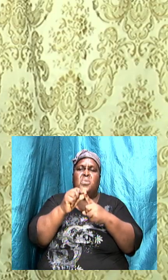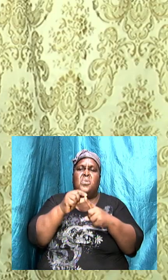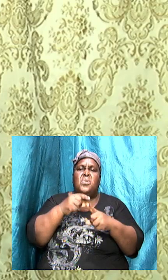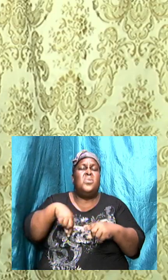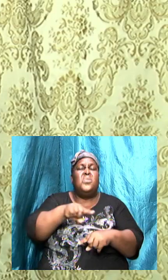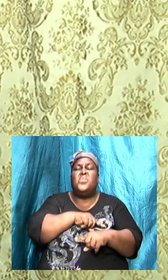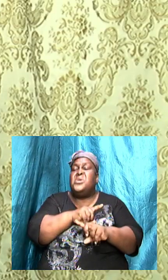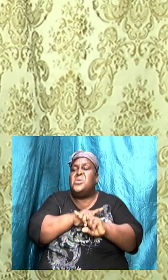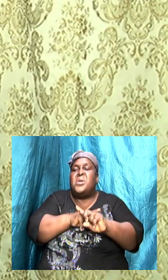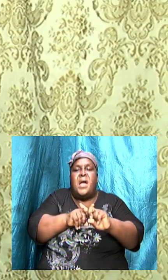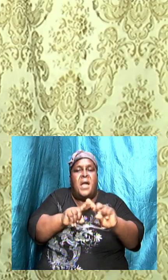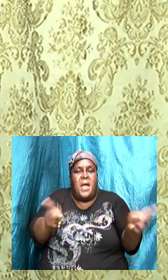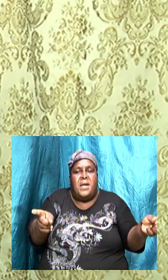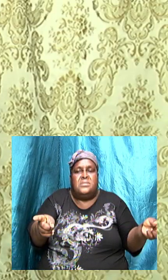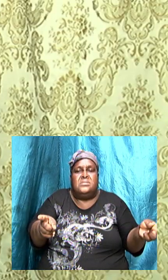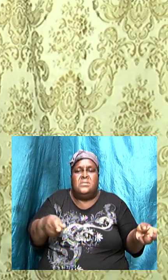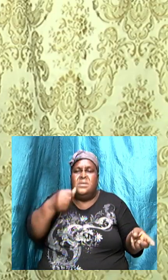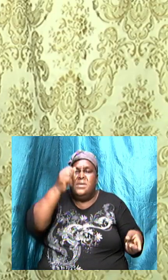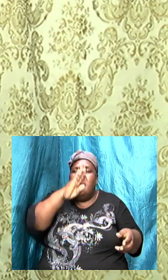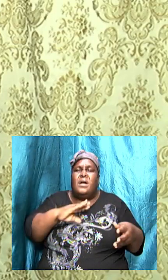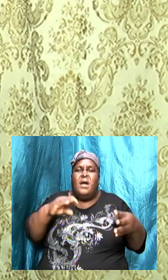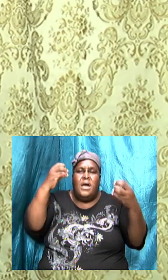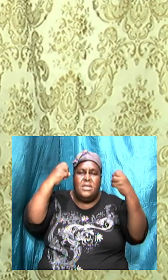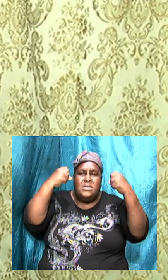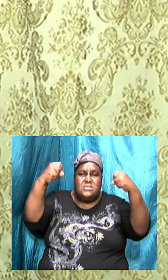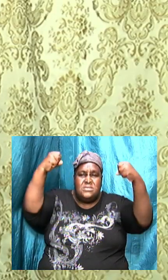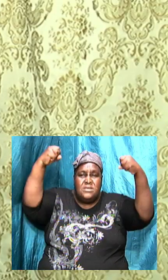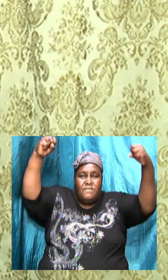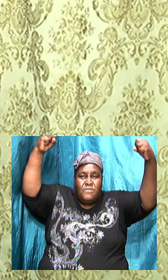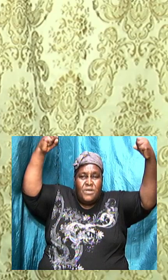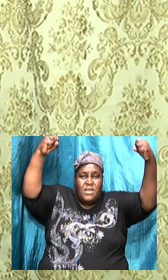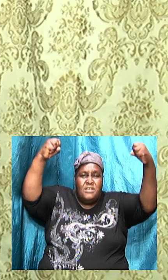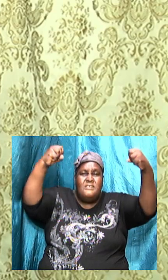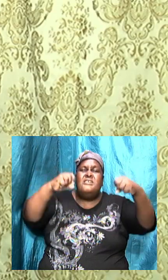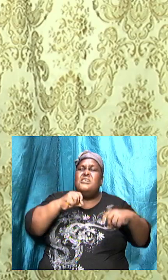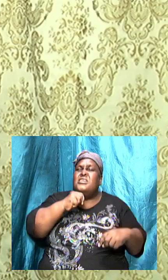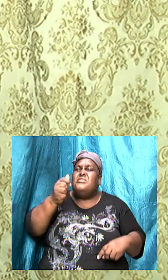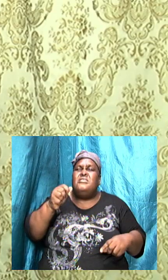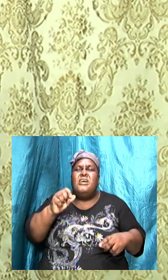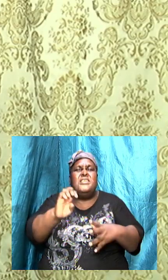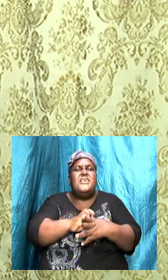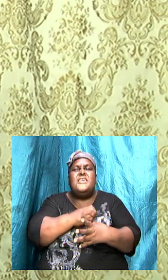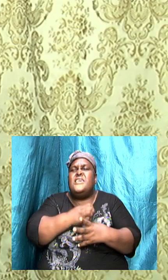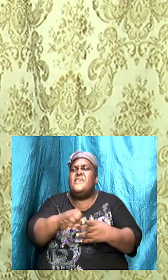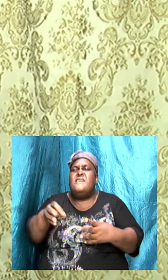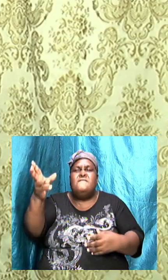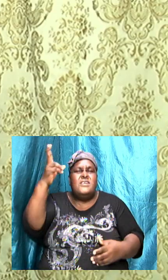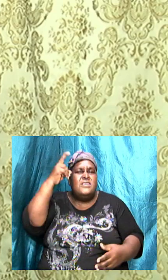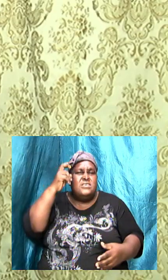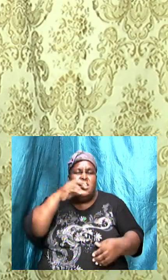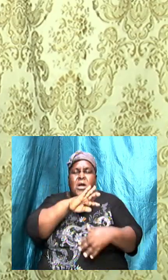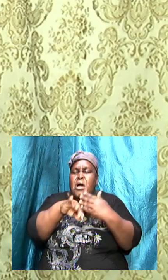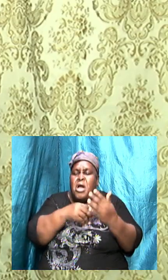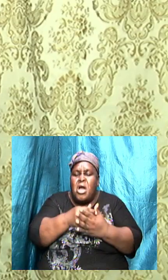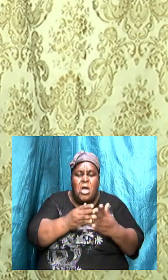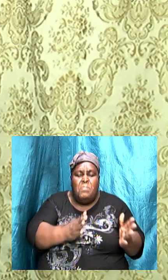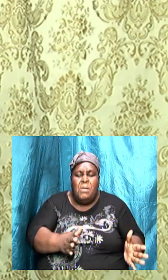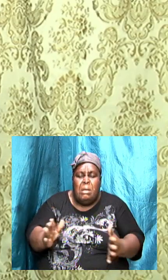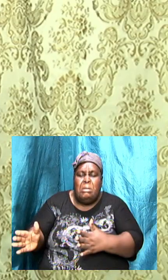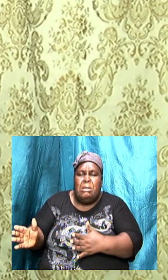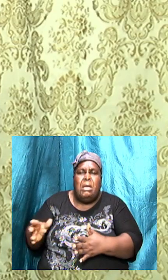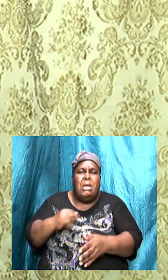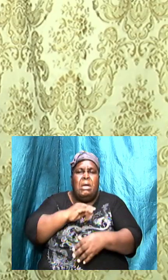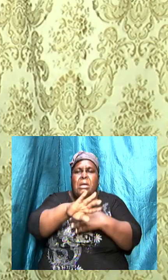it. God is sovereign. And not even Satan, with all the plans that he has and with all the